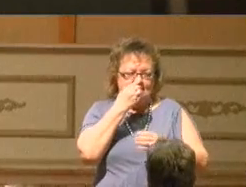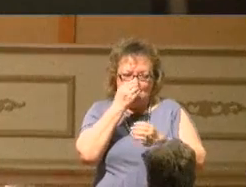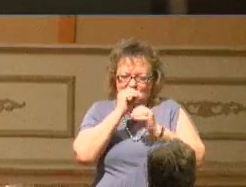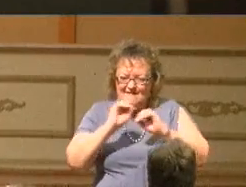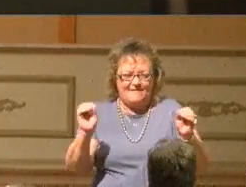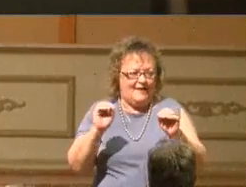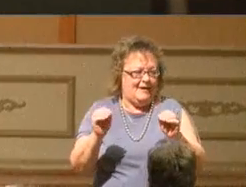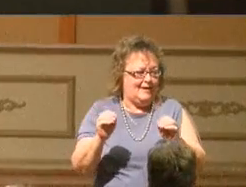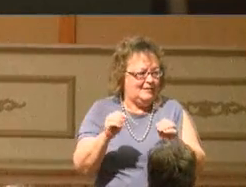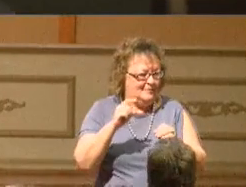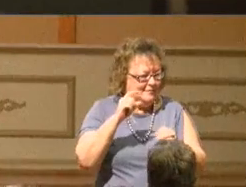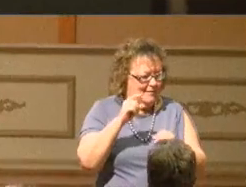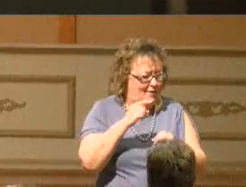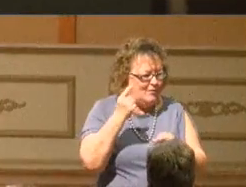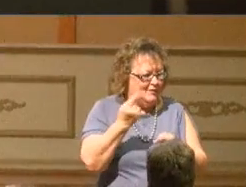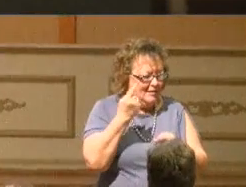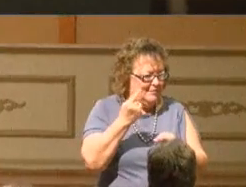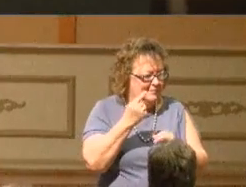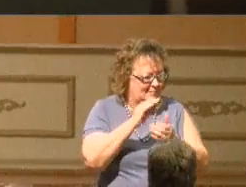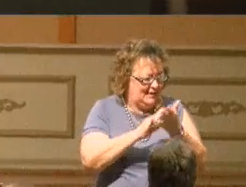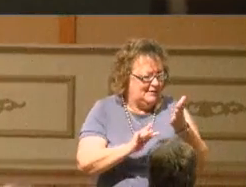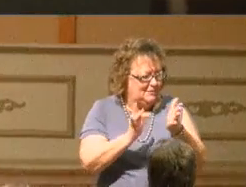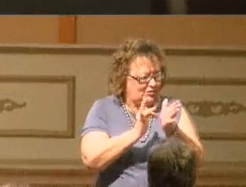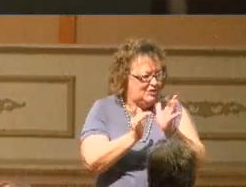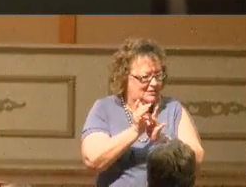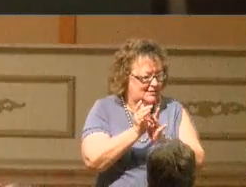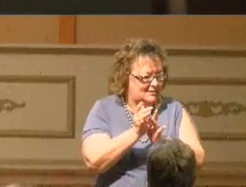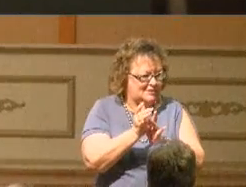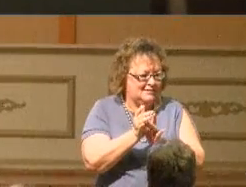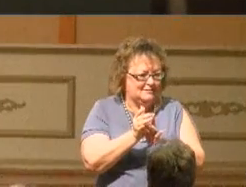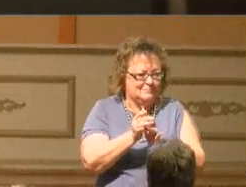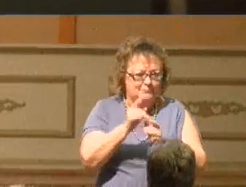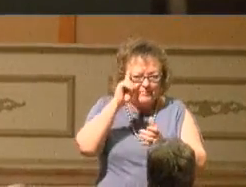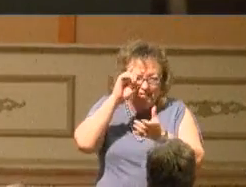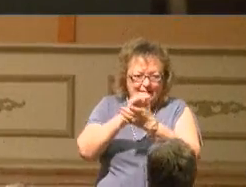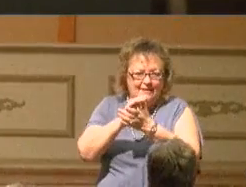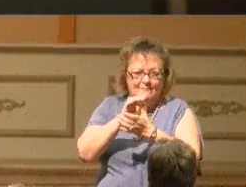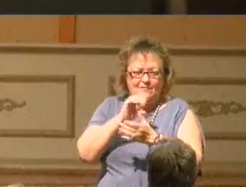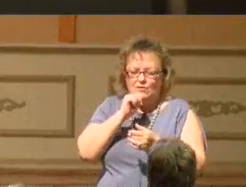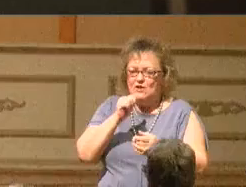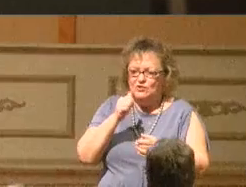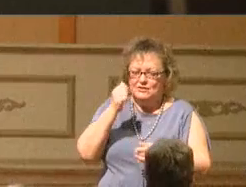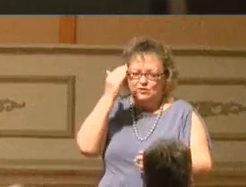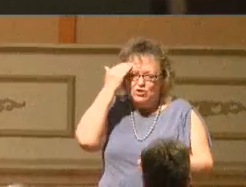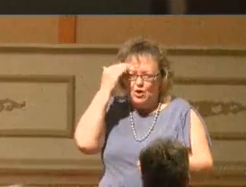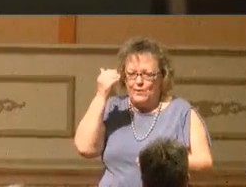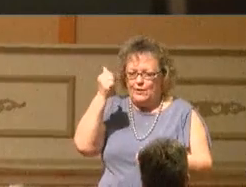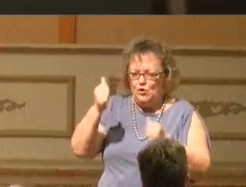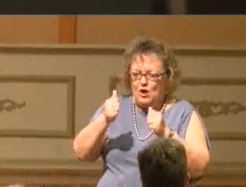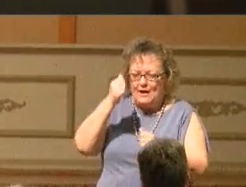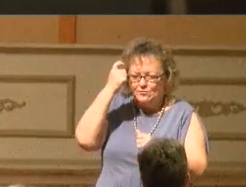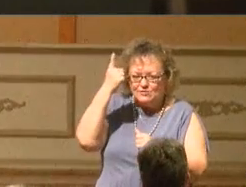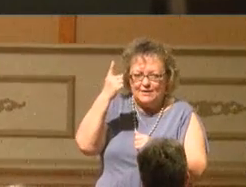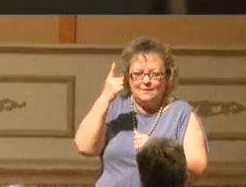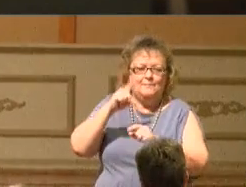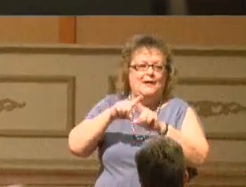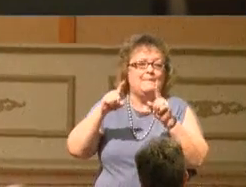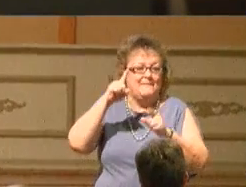Jesus. Believe, knowing, not just merely having an understanding, but believing on